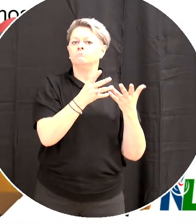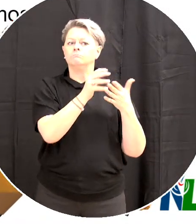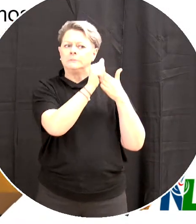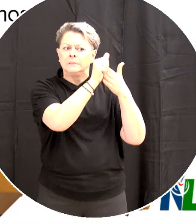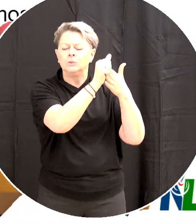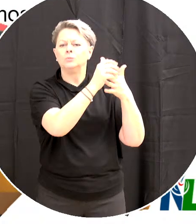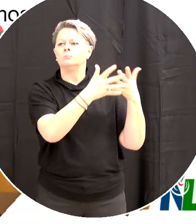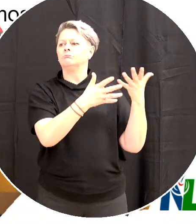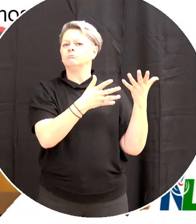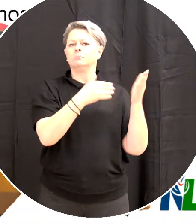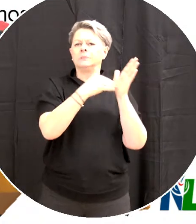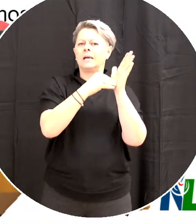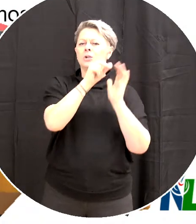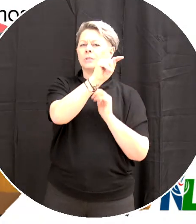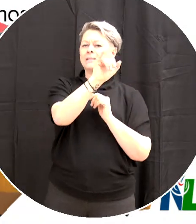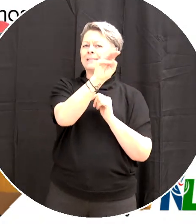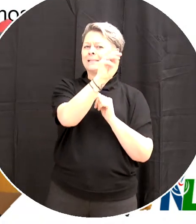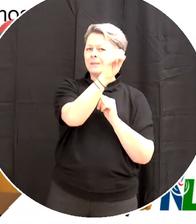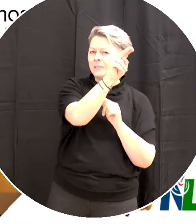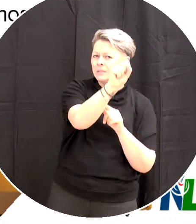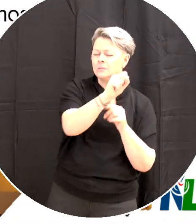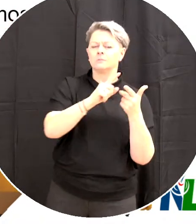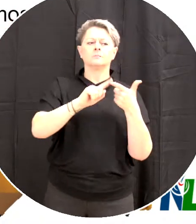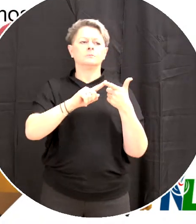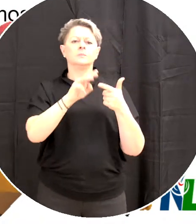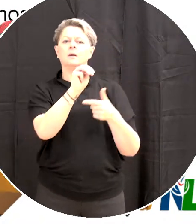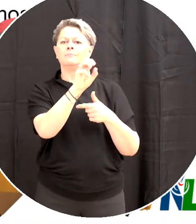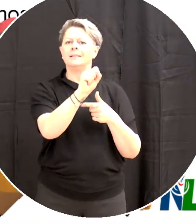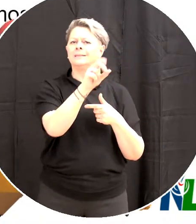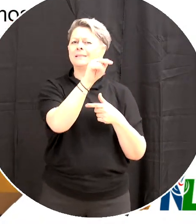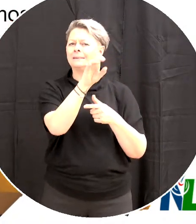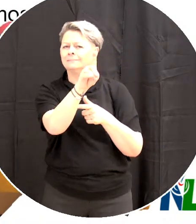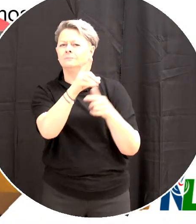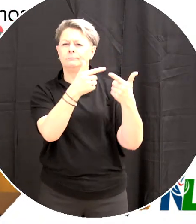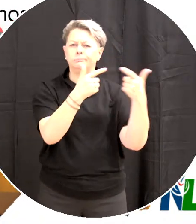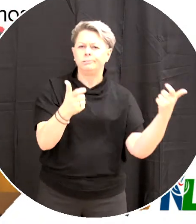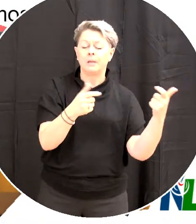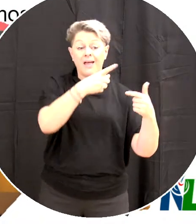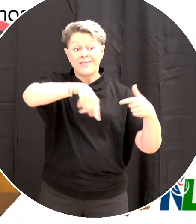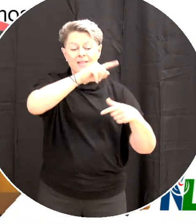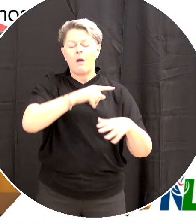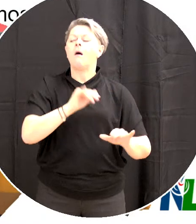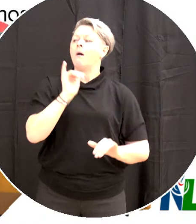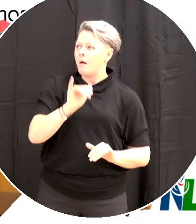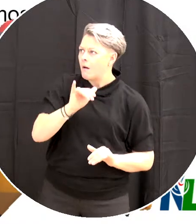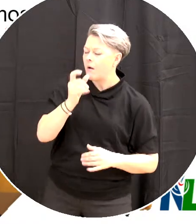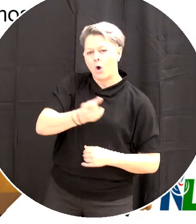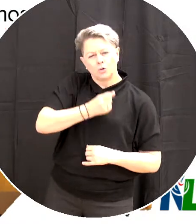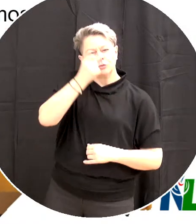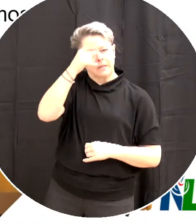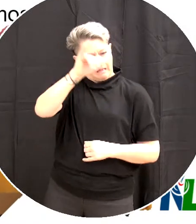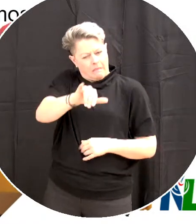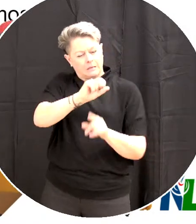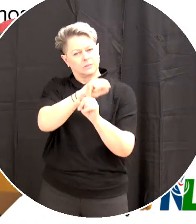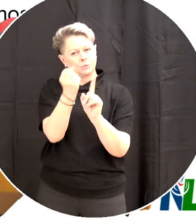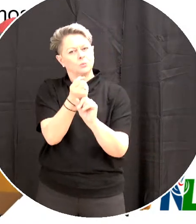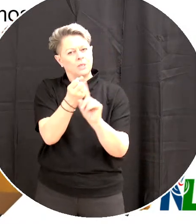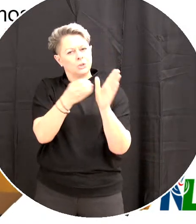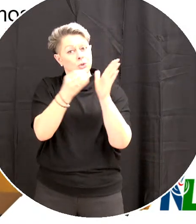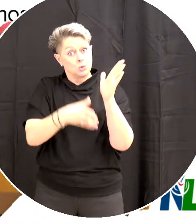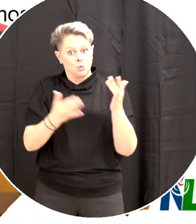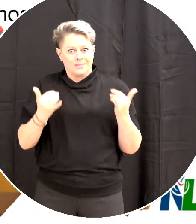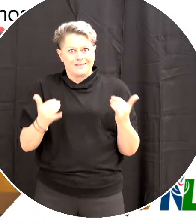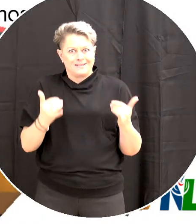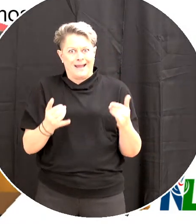both Dr. Timmons and Ms. Kidd and others understand and appreciate the situation that students